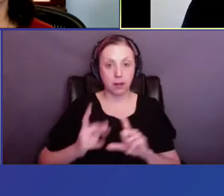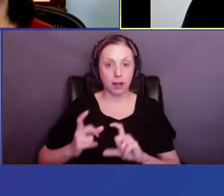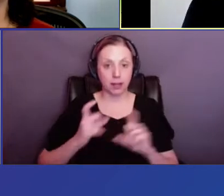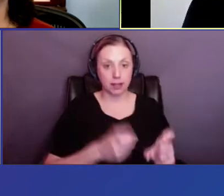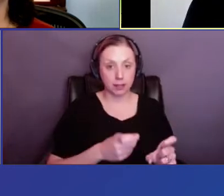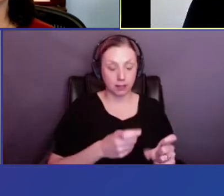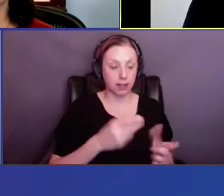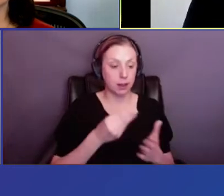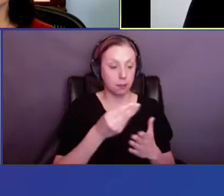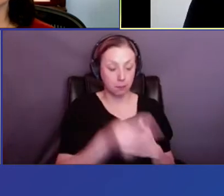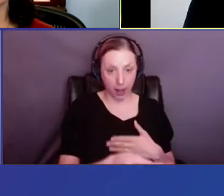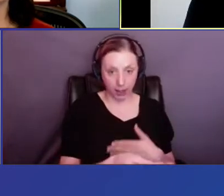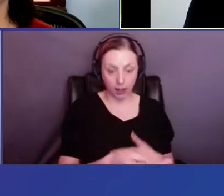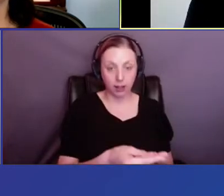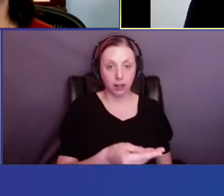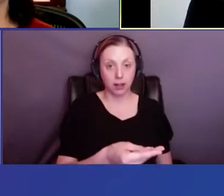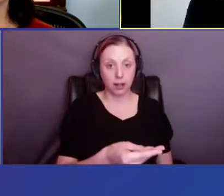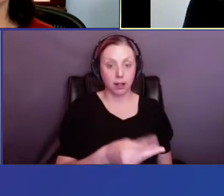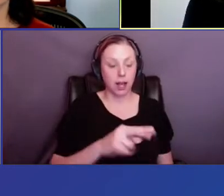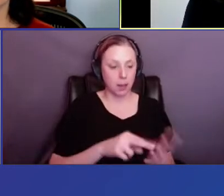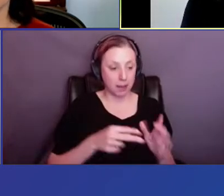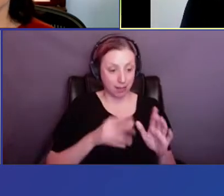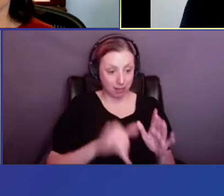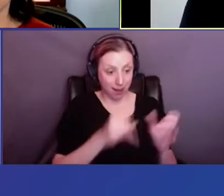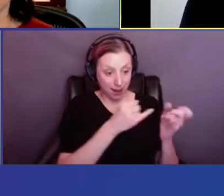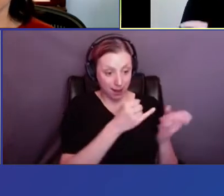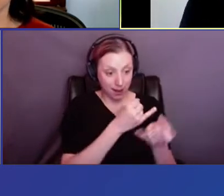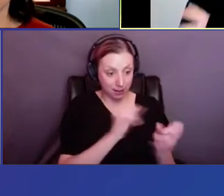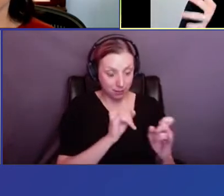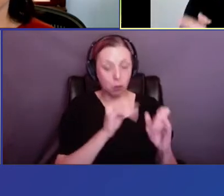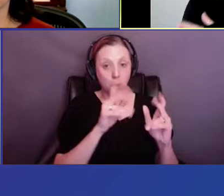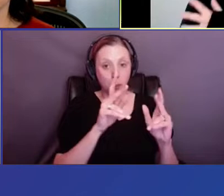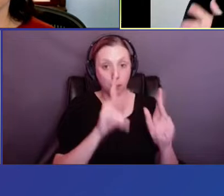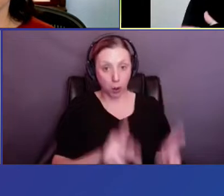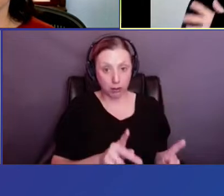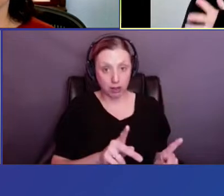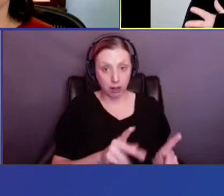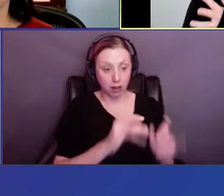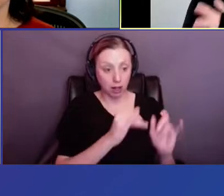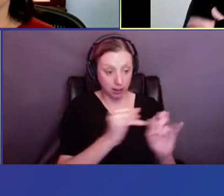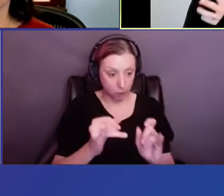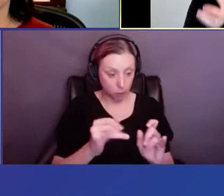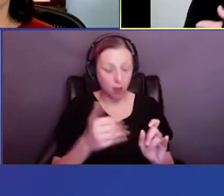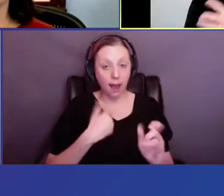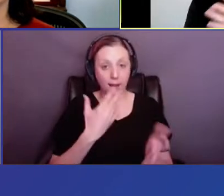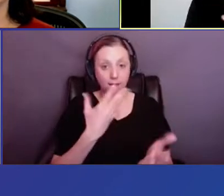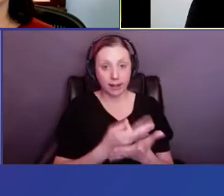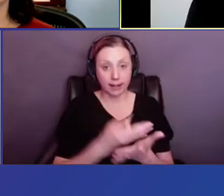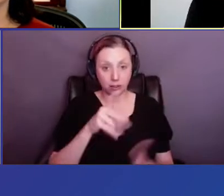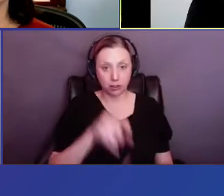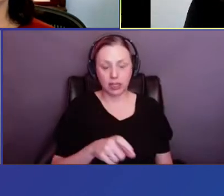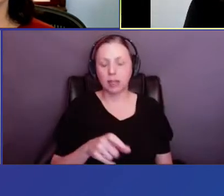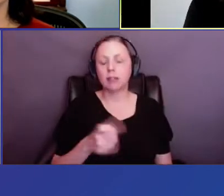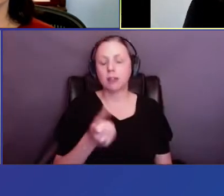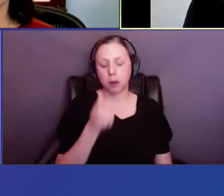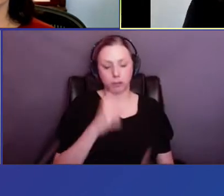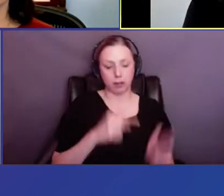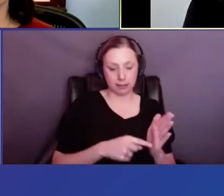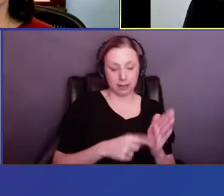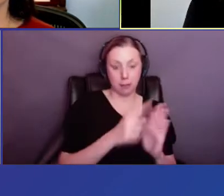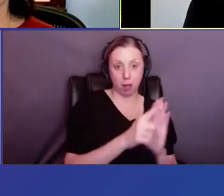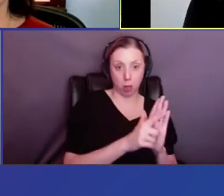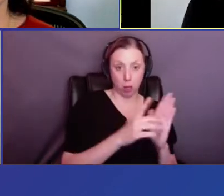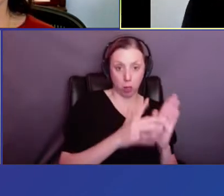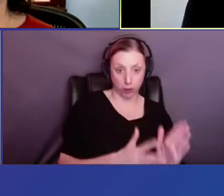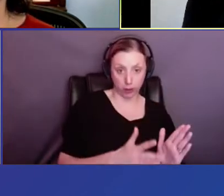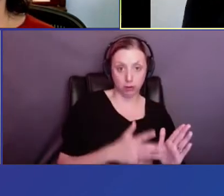need. And what many lawyers within foundations will say is, for example, when you're thinking about guaranteed